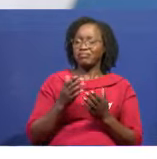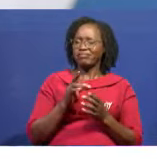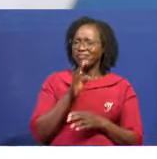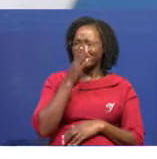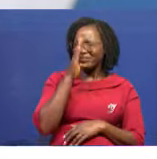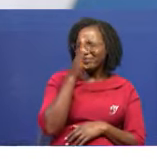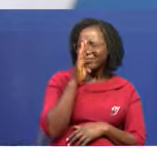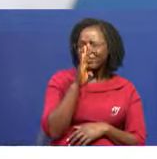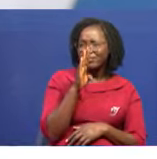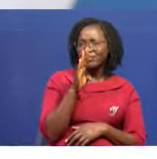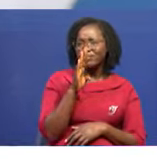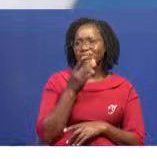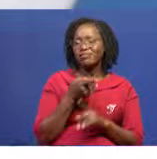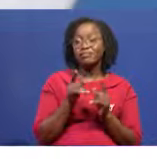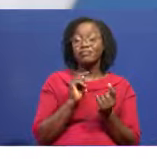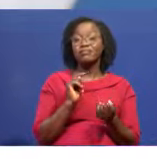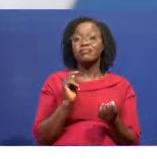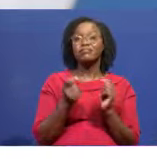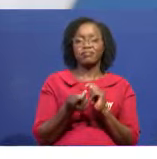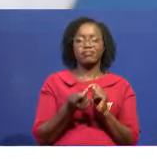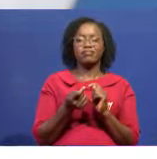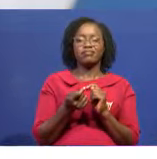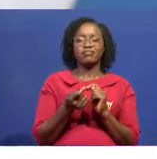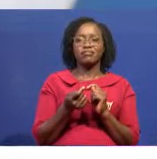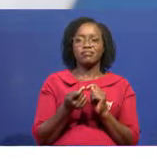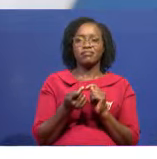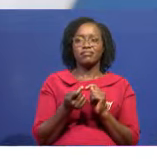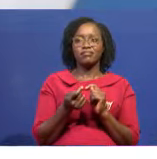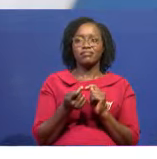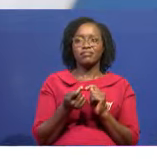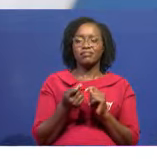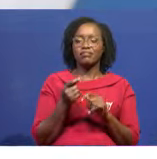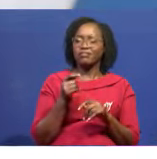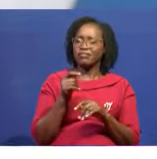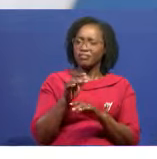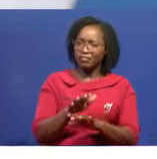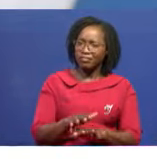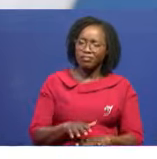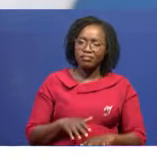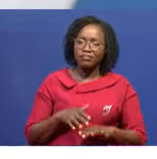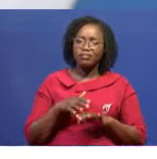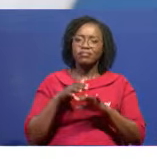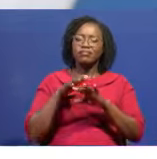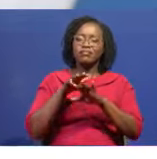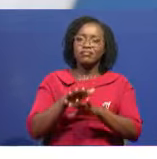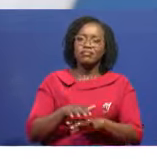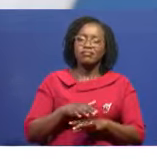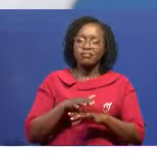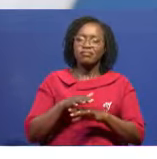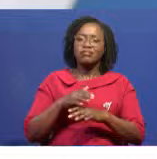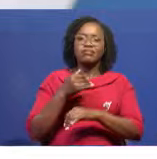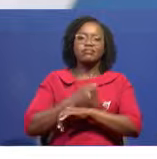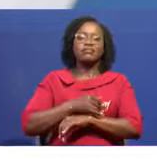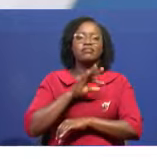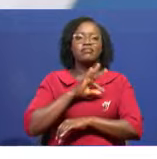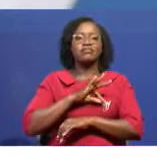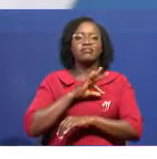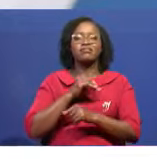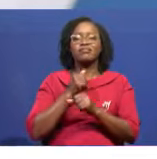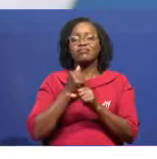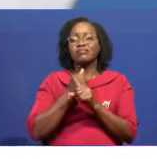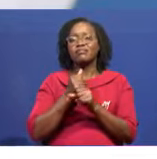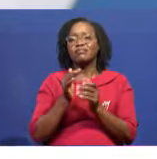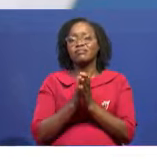questioned. But there's a change. There's a change, and I think with time, most of these institutions will see the benefit of working